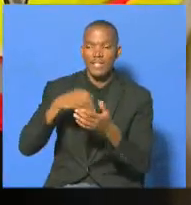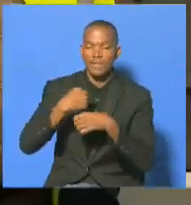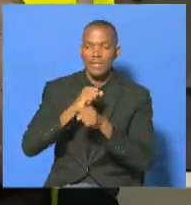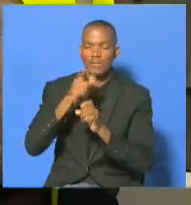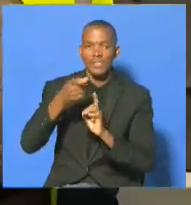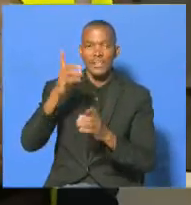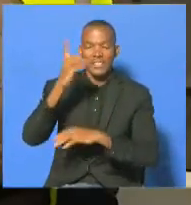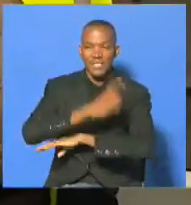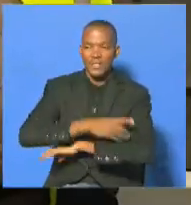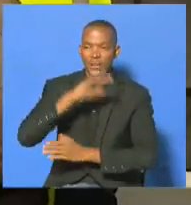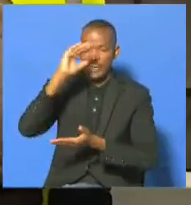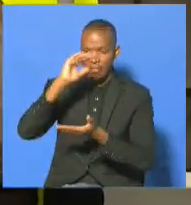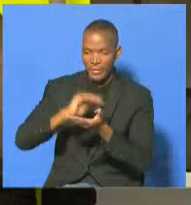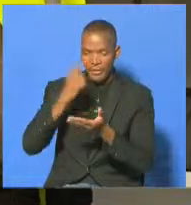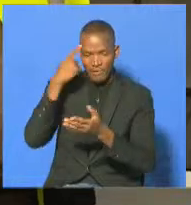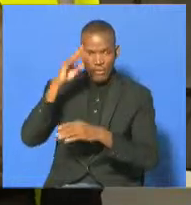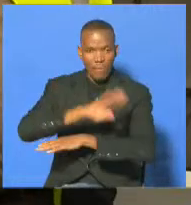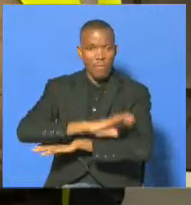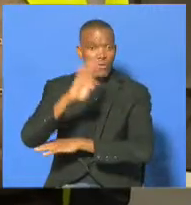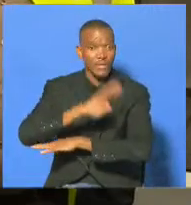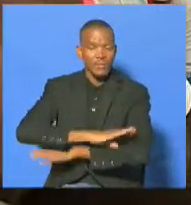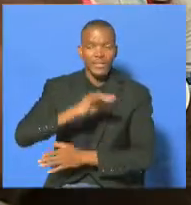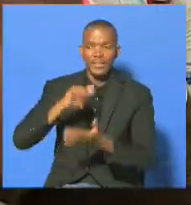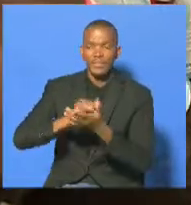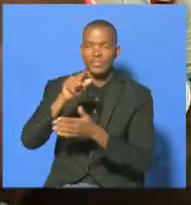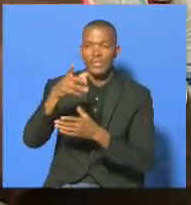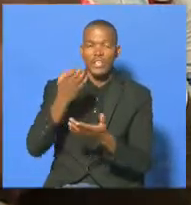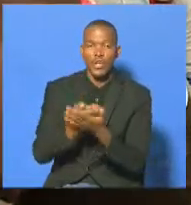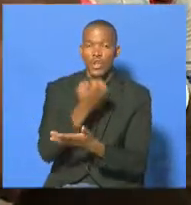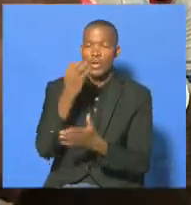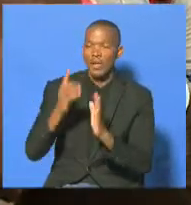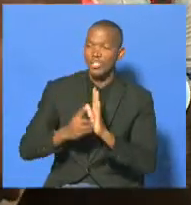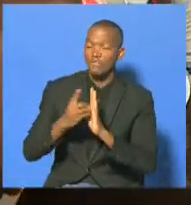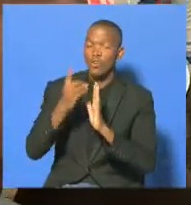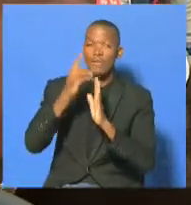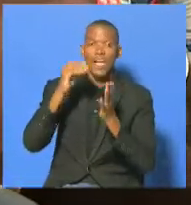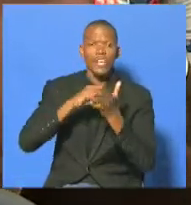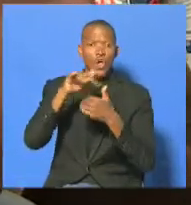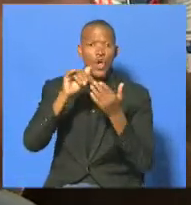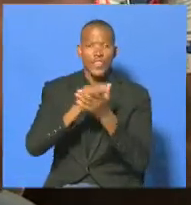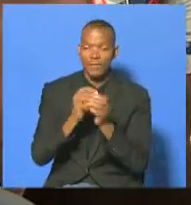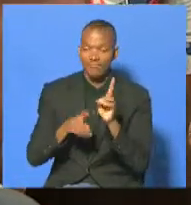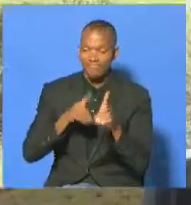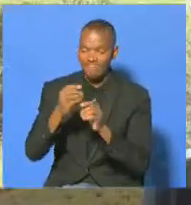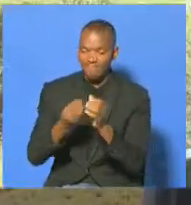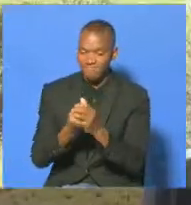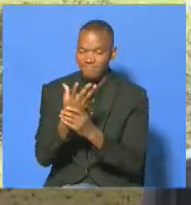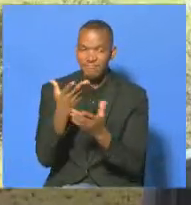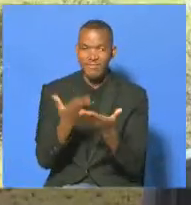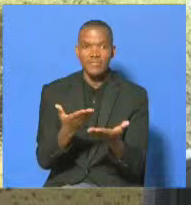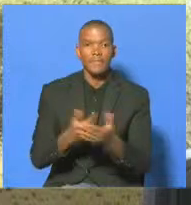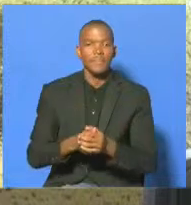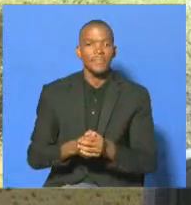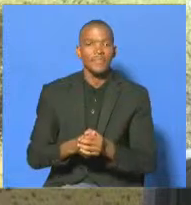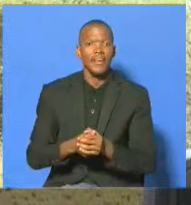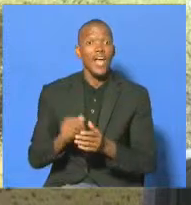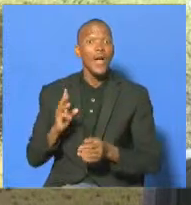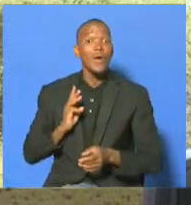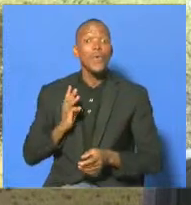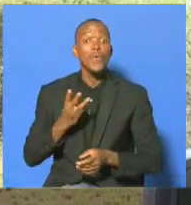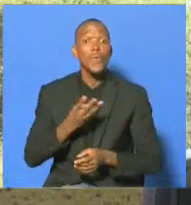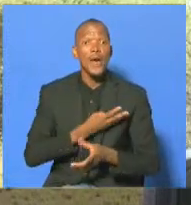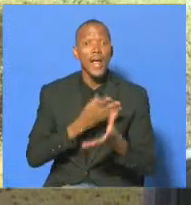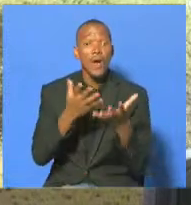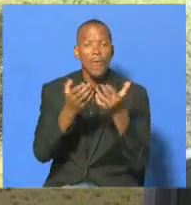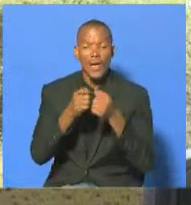days goods stay at the borders plays a vital role in economic development and growth of the three states. We want